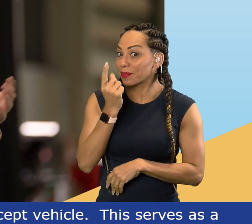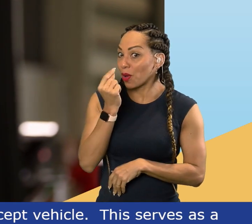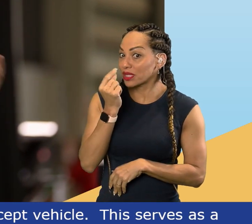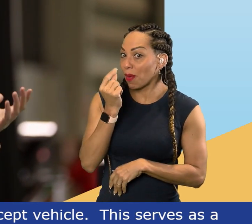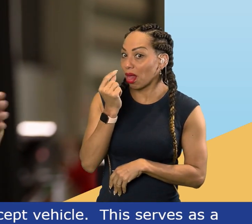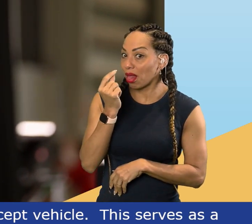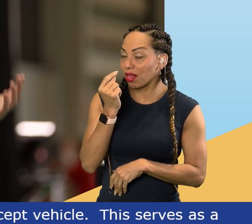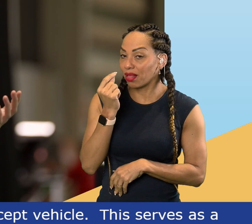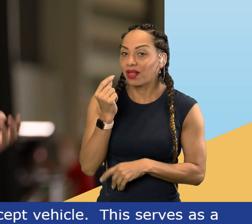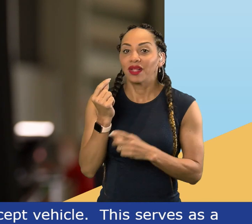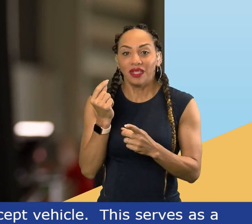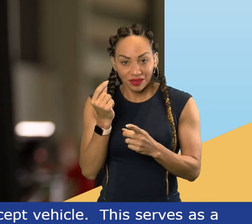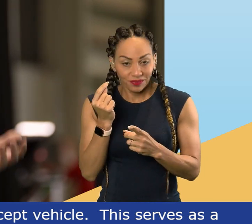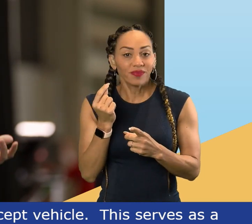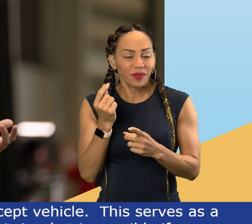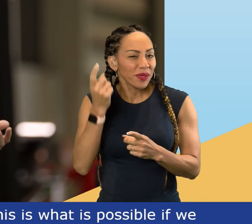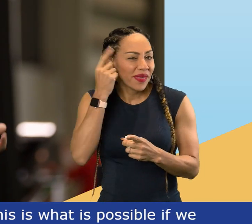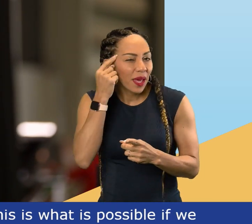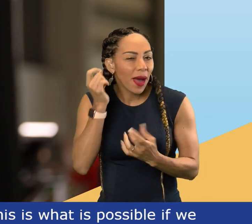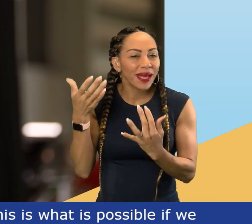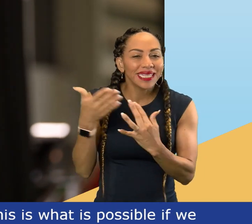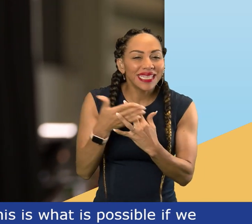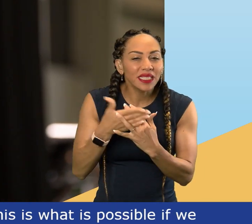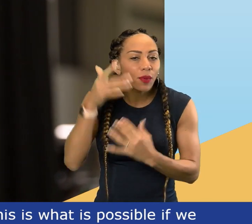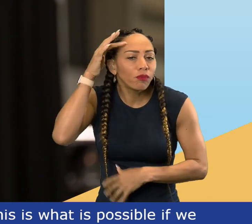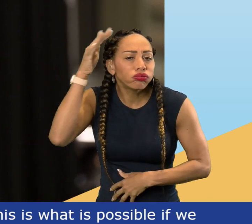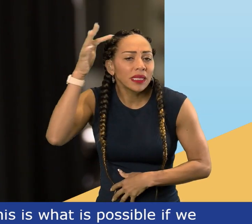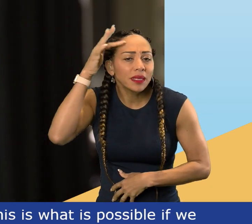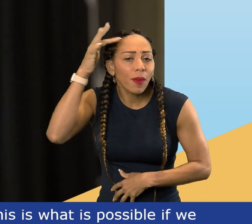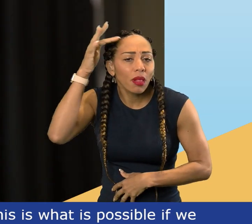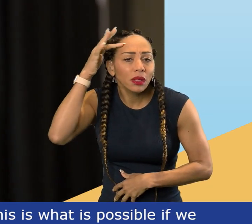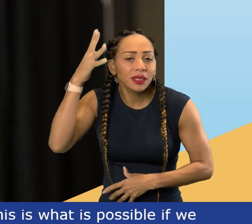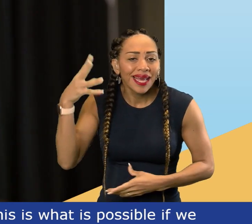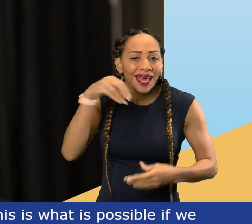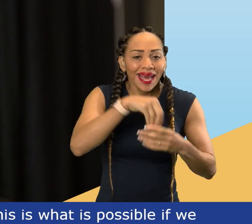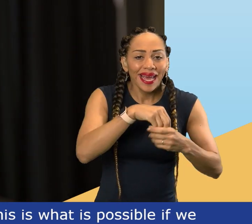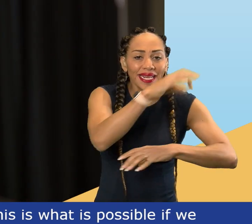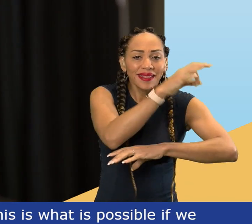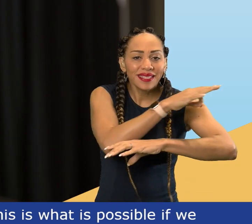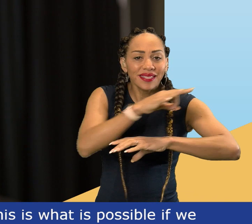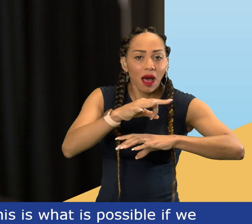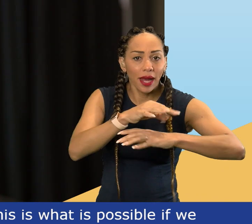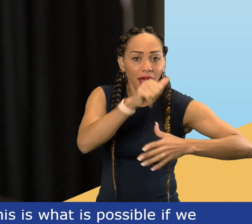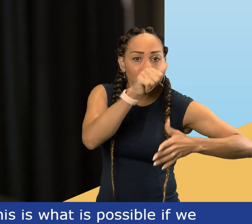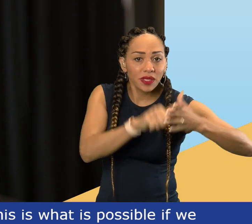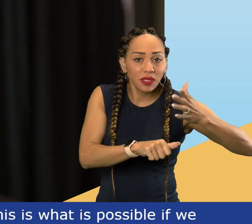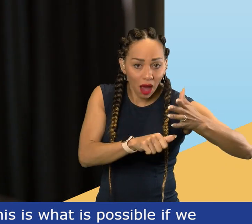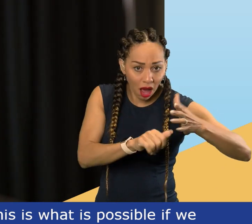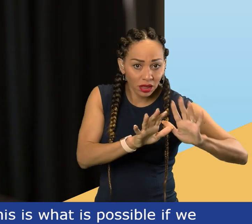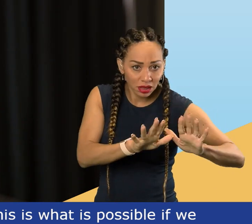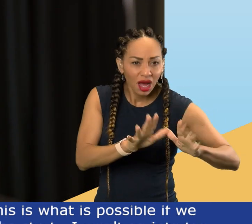inclusive, accessible design principles from the start. So I won't go into too much detail about why that's so